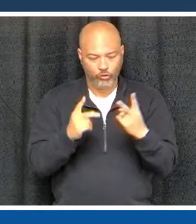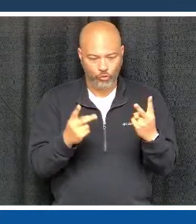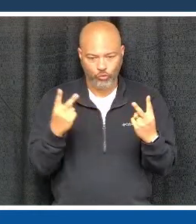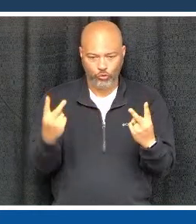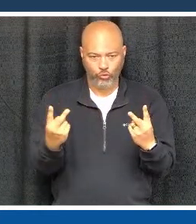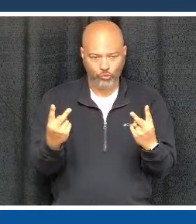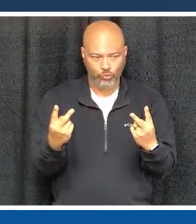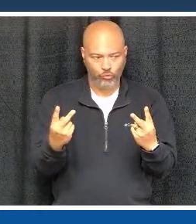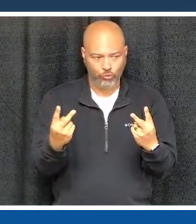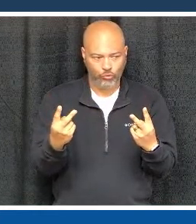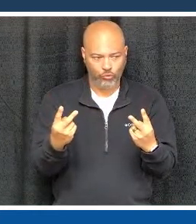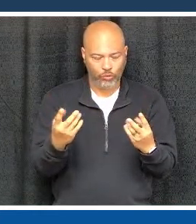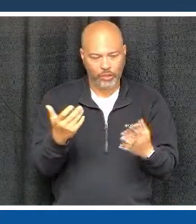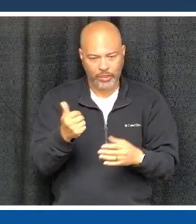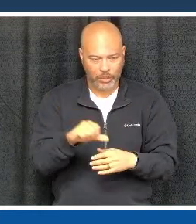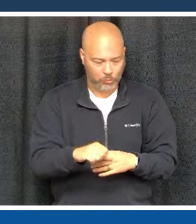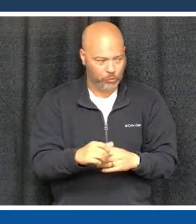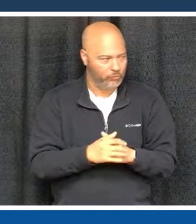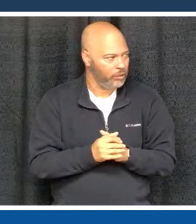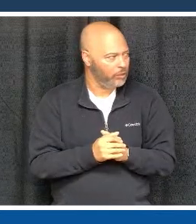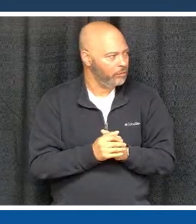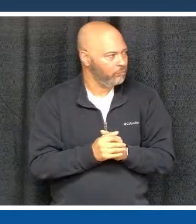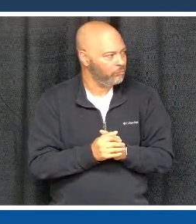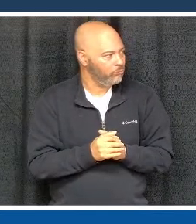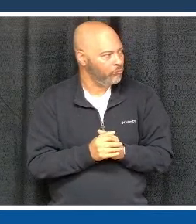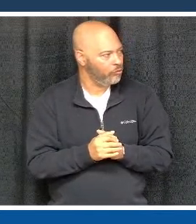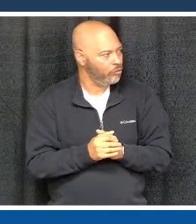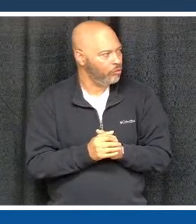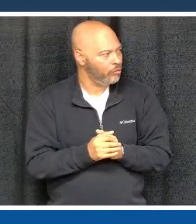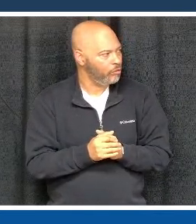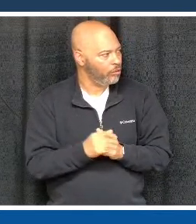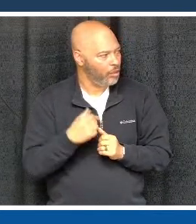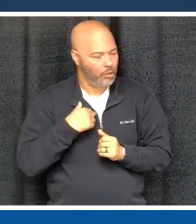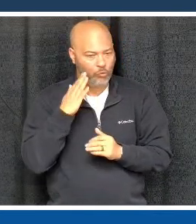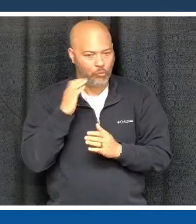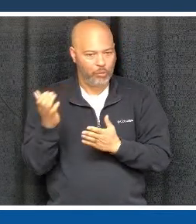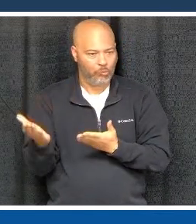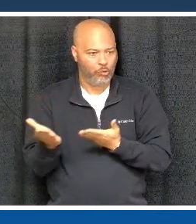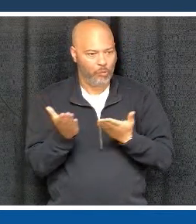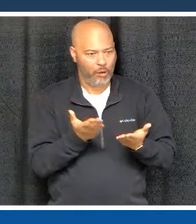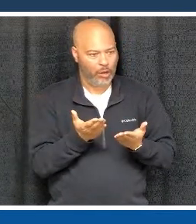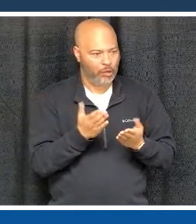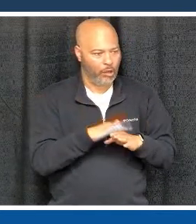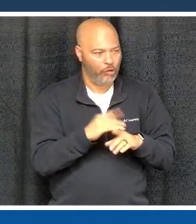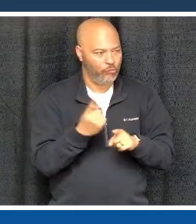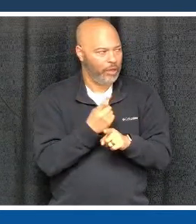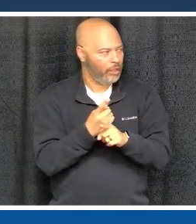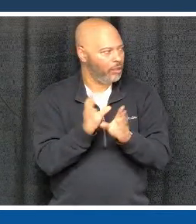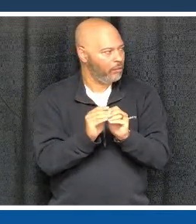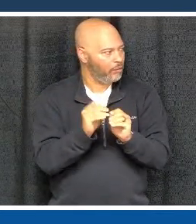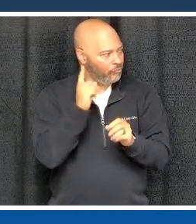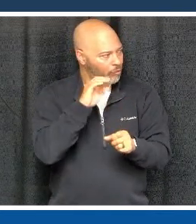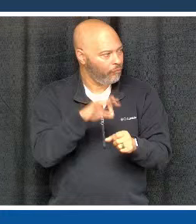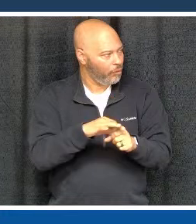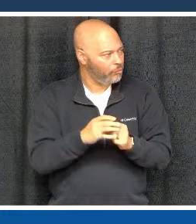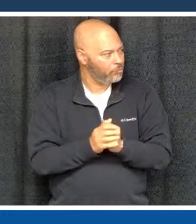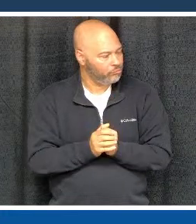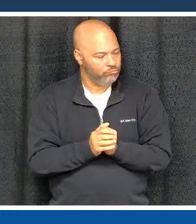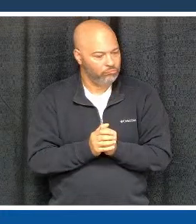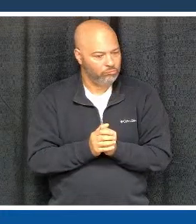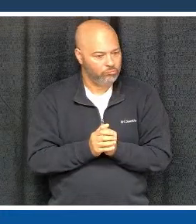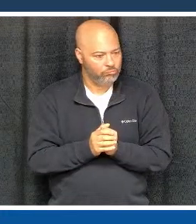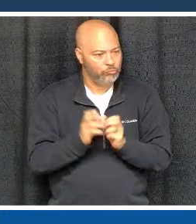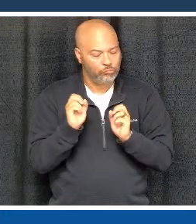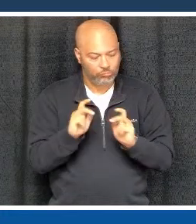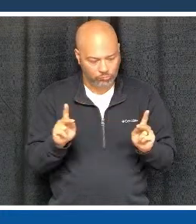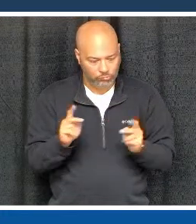We disapproved it. However, it will be brought back on the regular session for a vote as well. Okay,